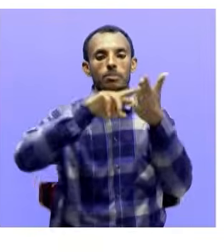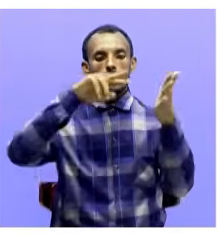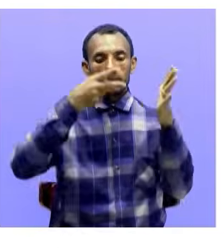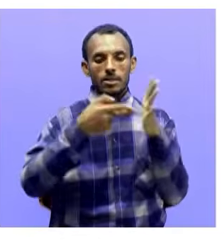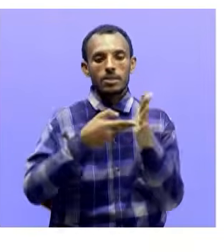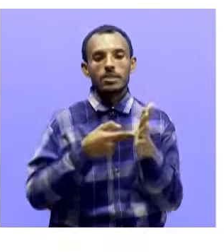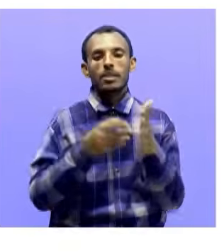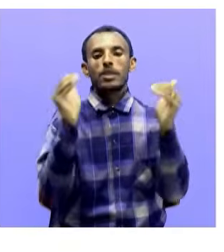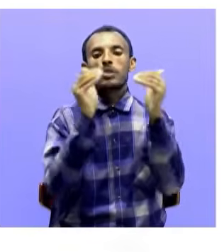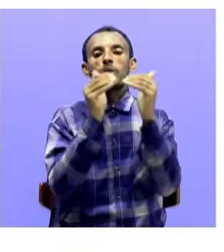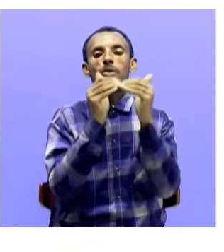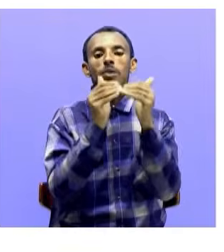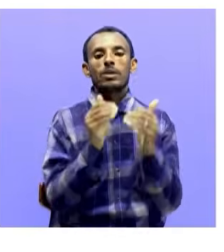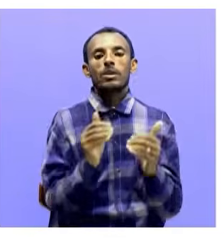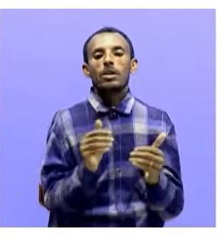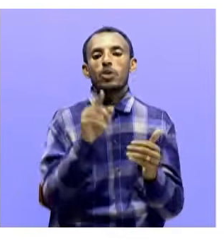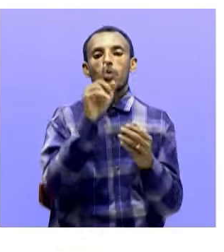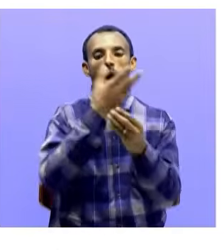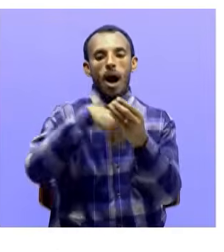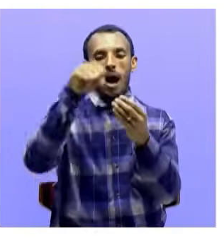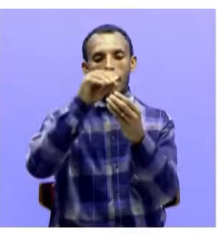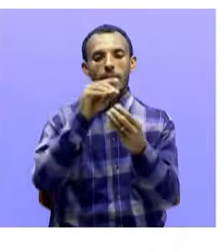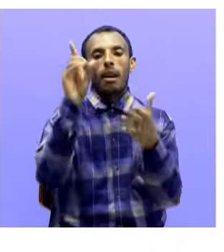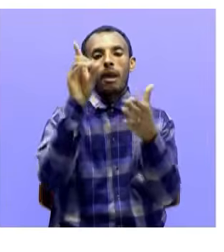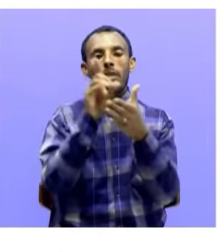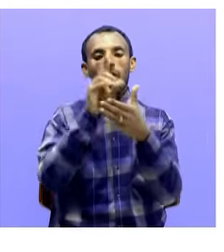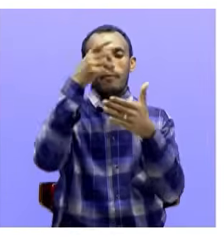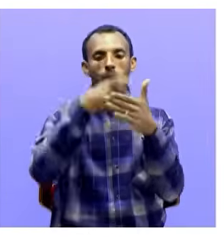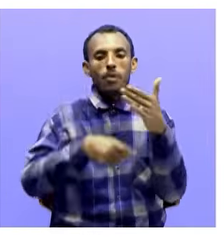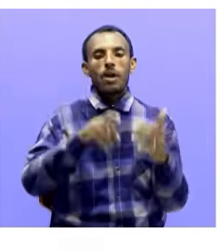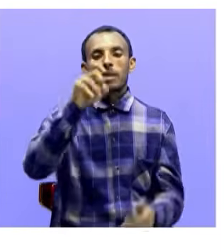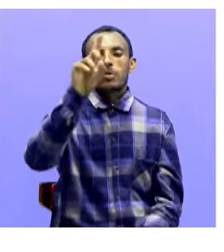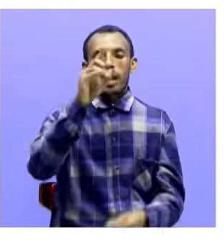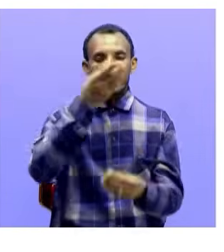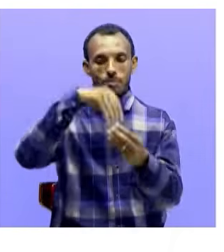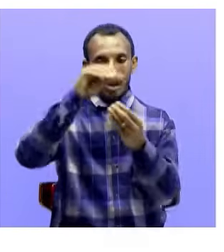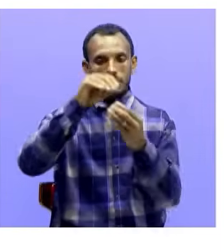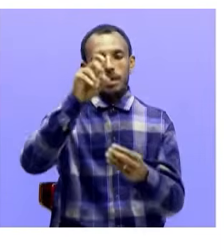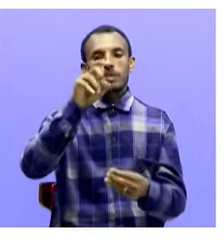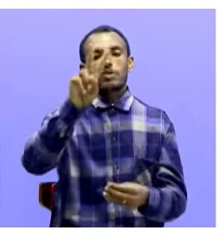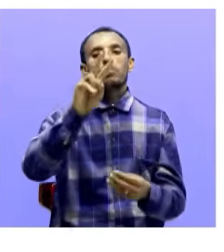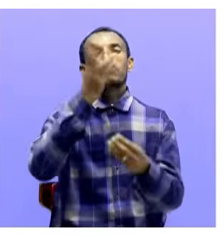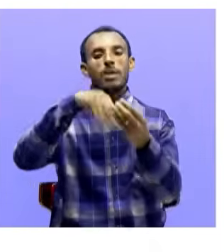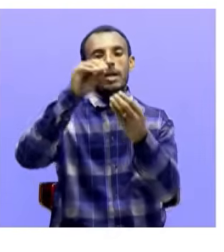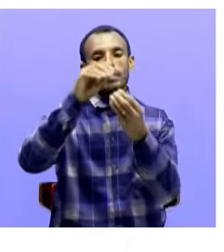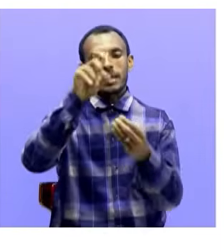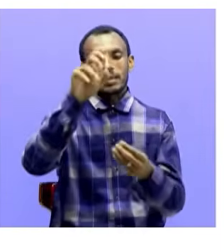is equal to, simply you add the data values x1, x2, x3,